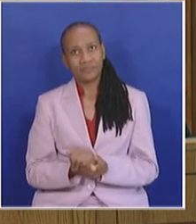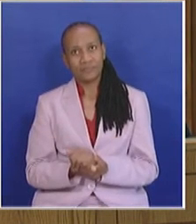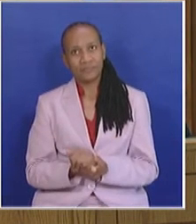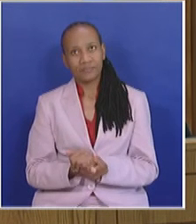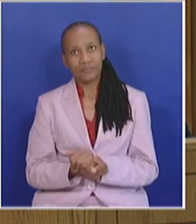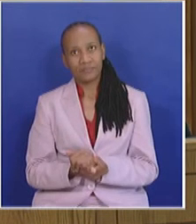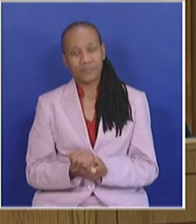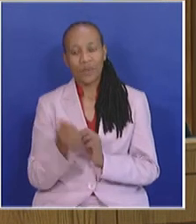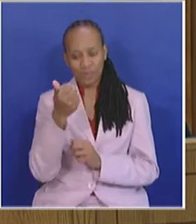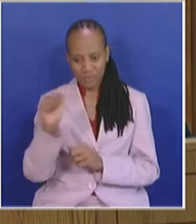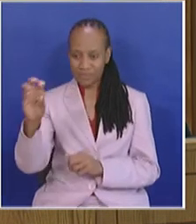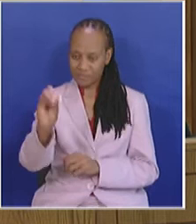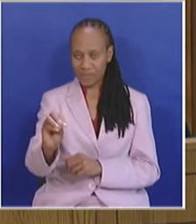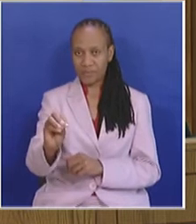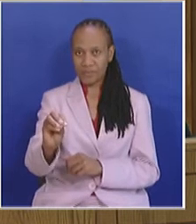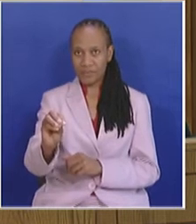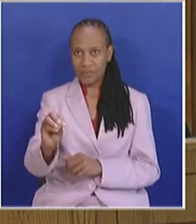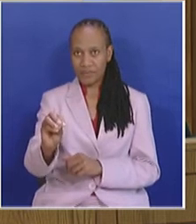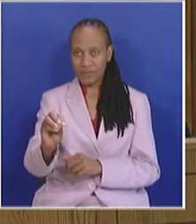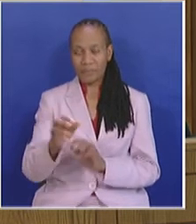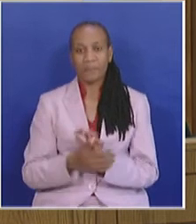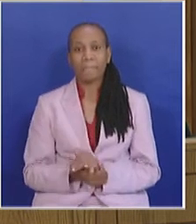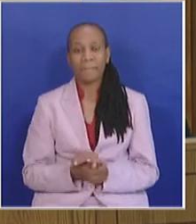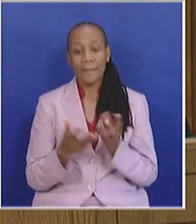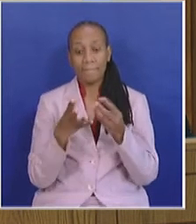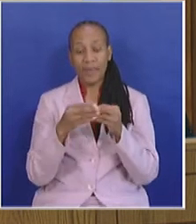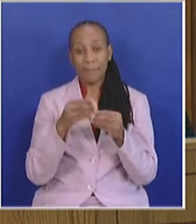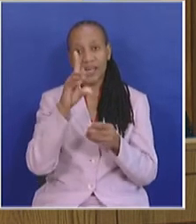There is objection. The Honorable De Beer.